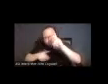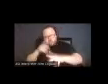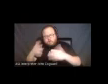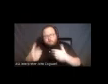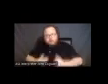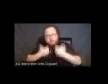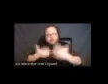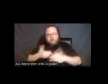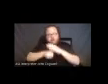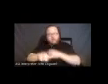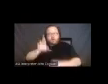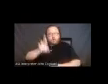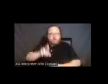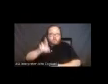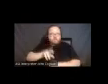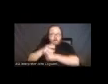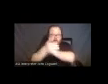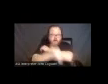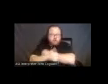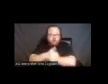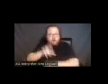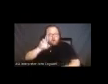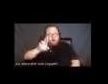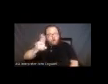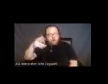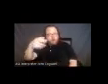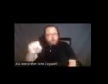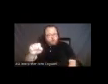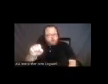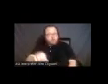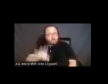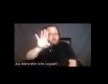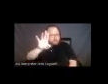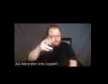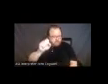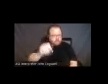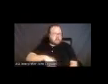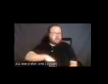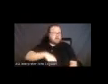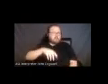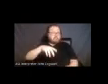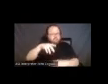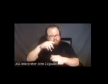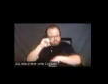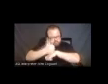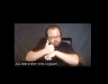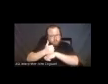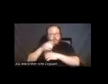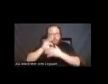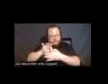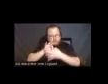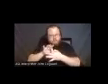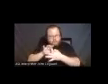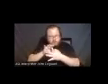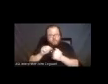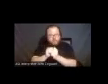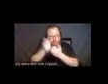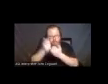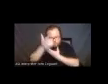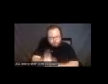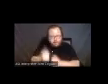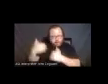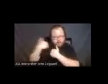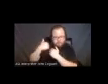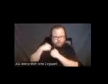Riverside County. Our UHS-BH creates relationships built on trust and accountability with its community